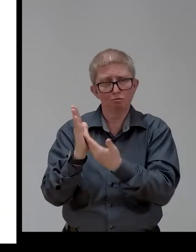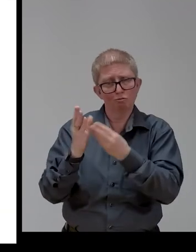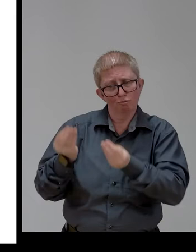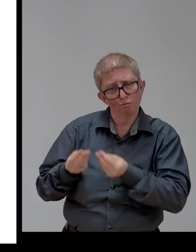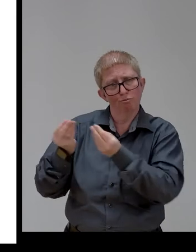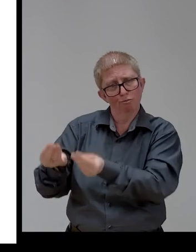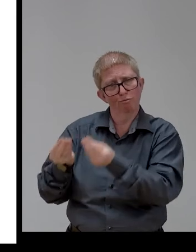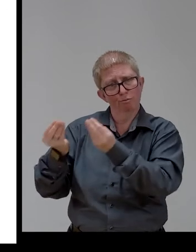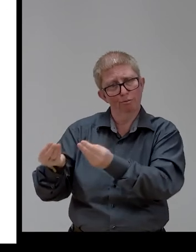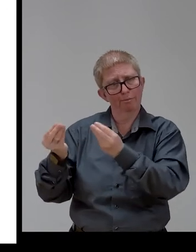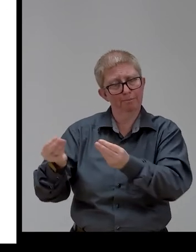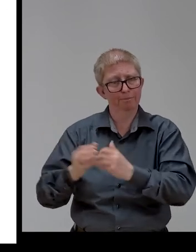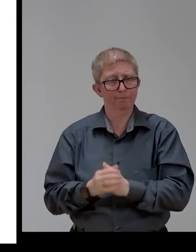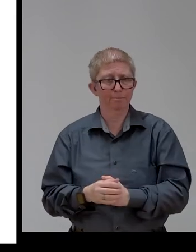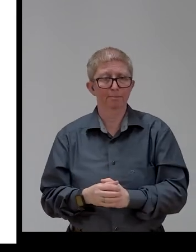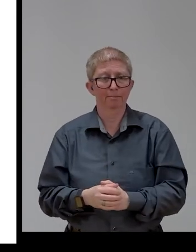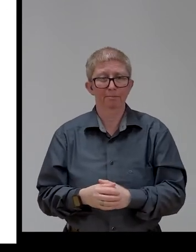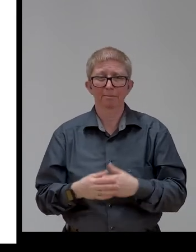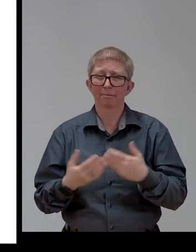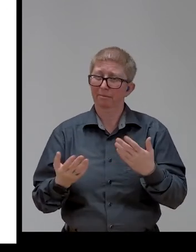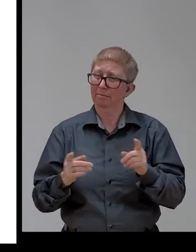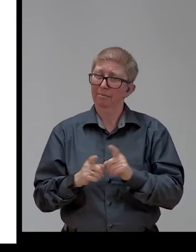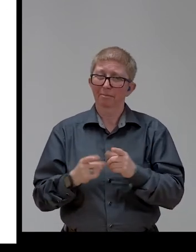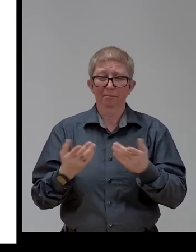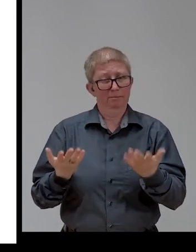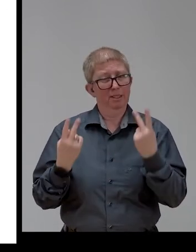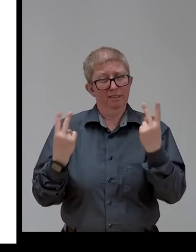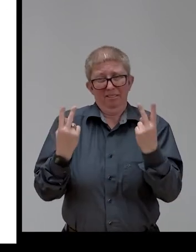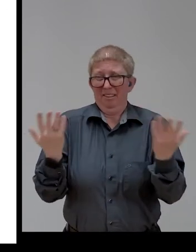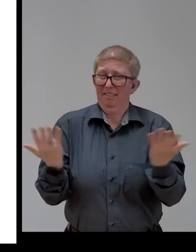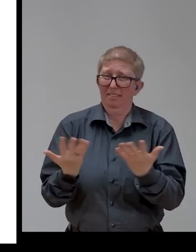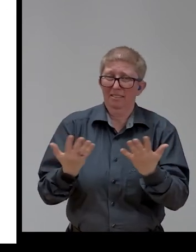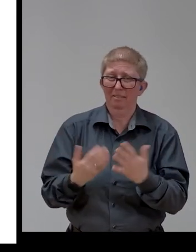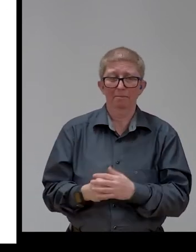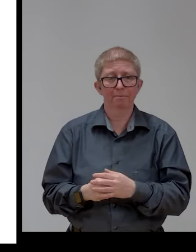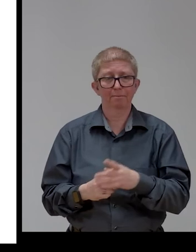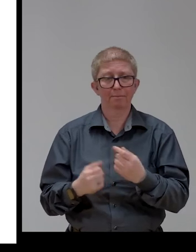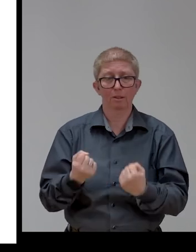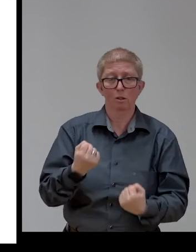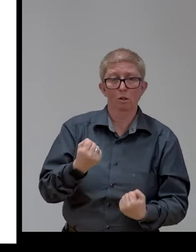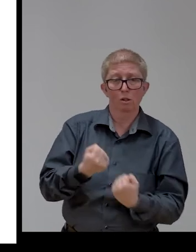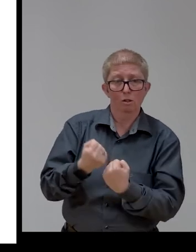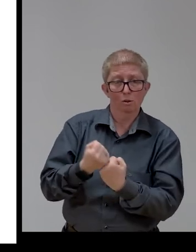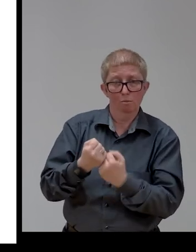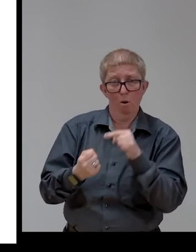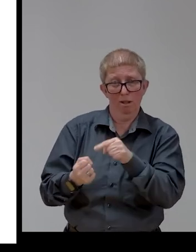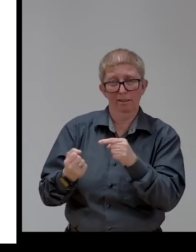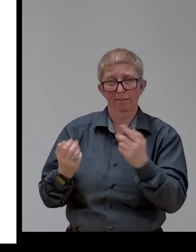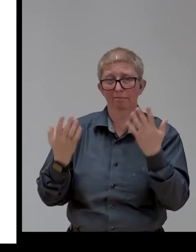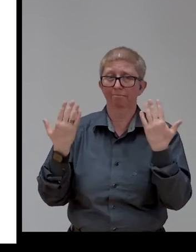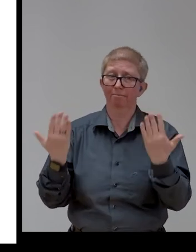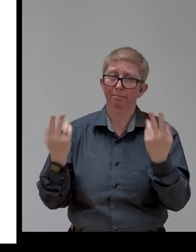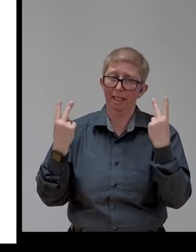And another very important part of the program is the comprehensive support we offer to participants. For instance,